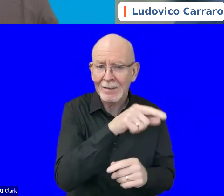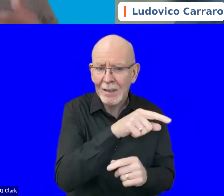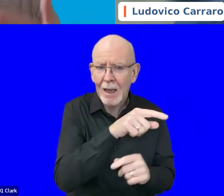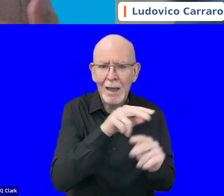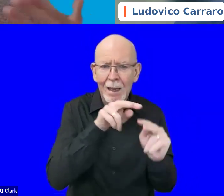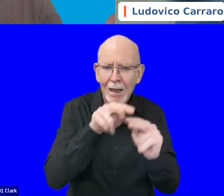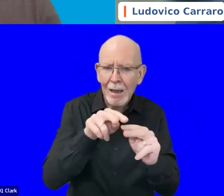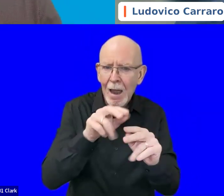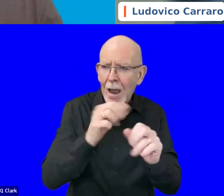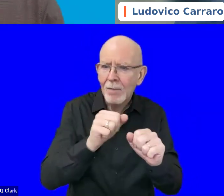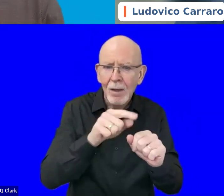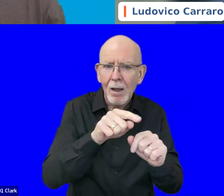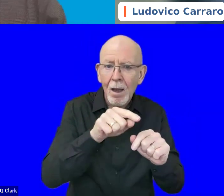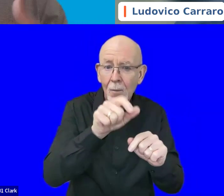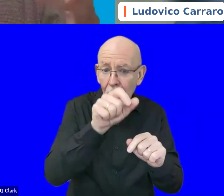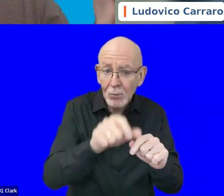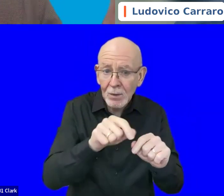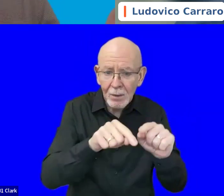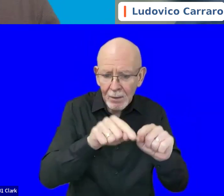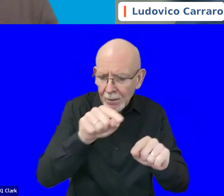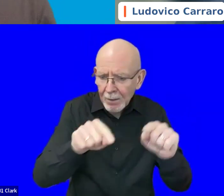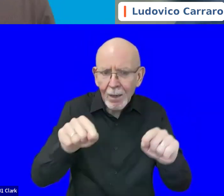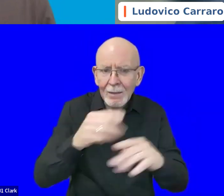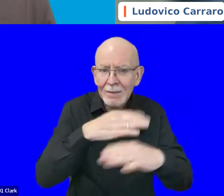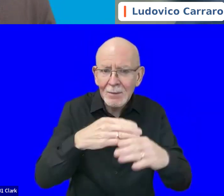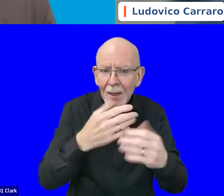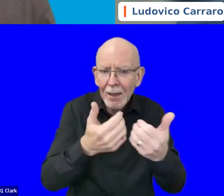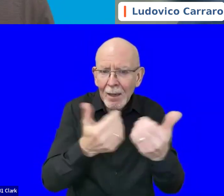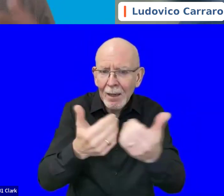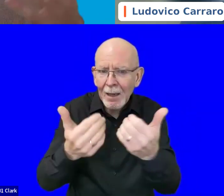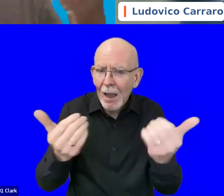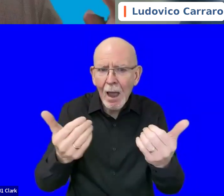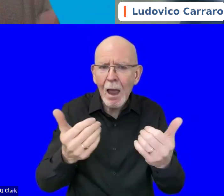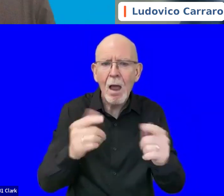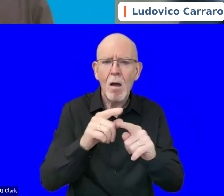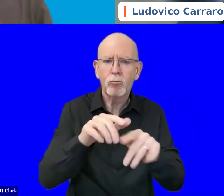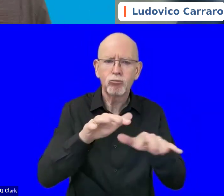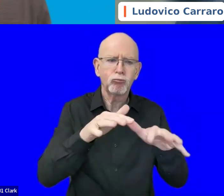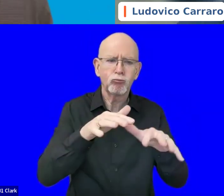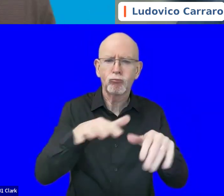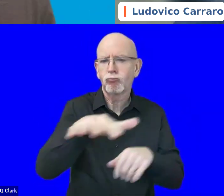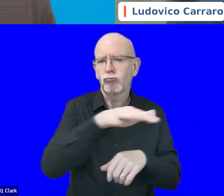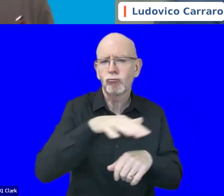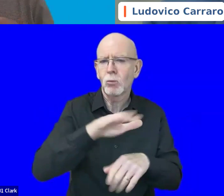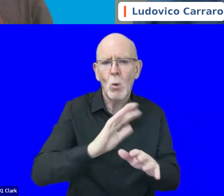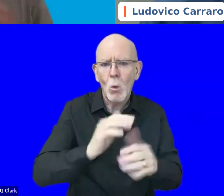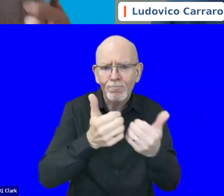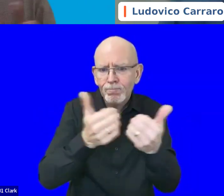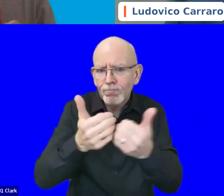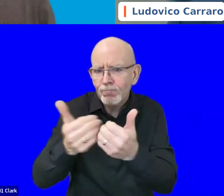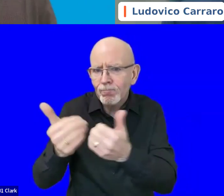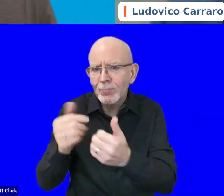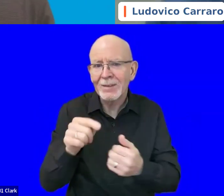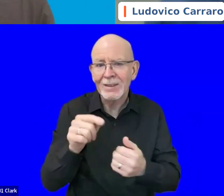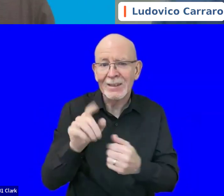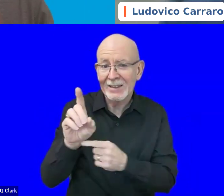to that. So one of the issues, for instance, is sample size with regards to how we can differentiate. So for instance,